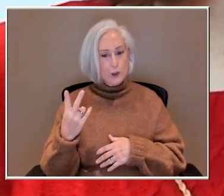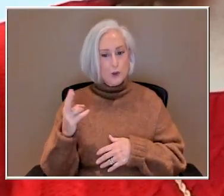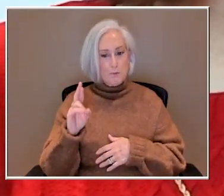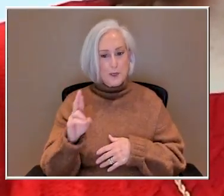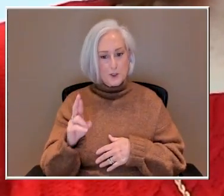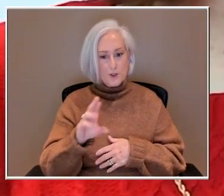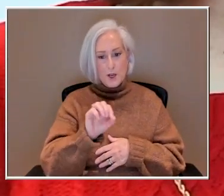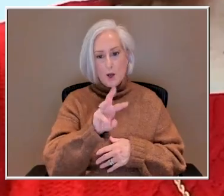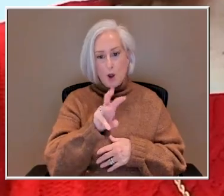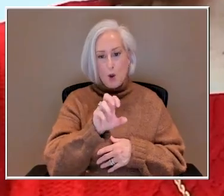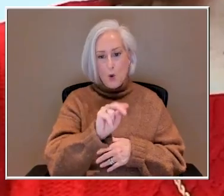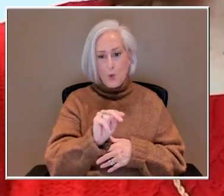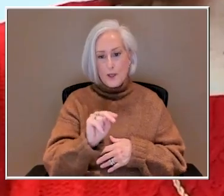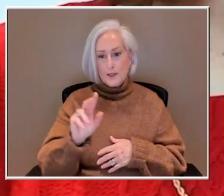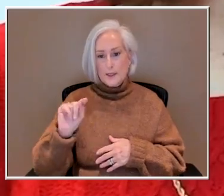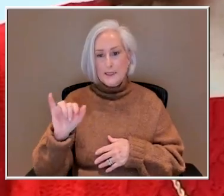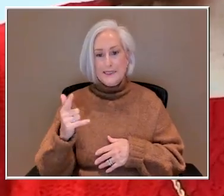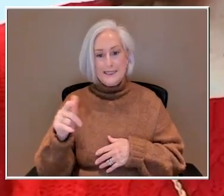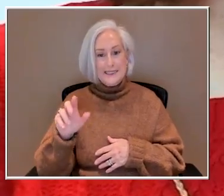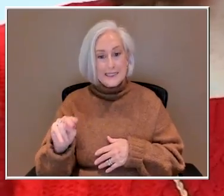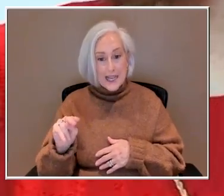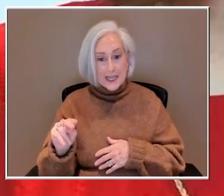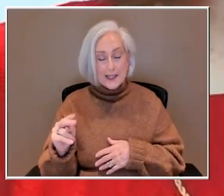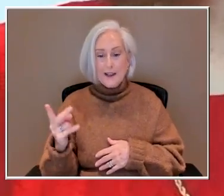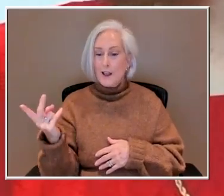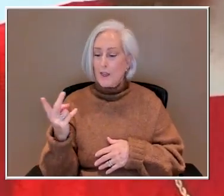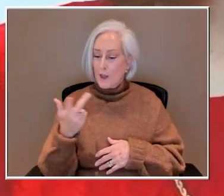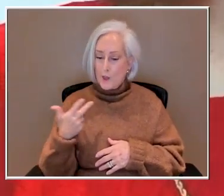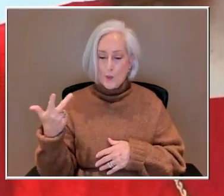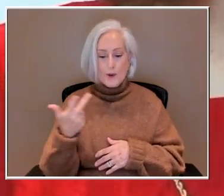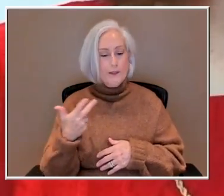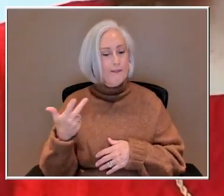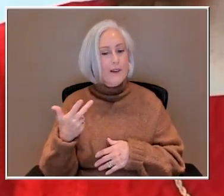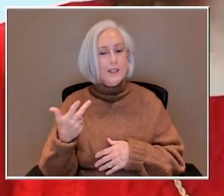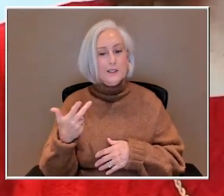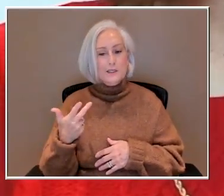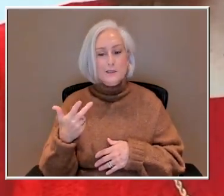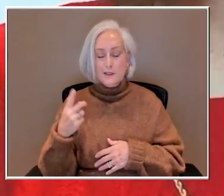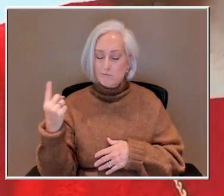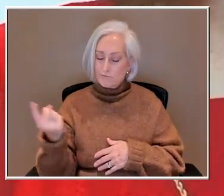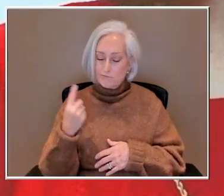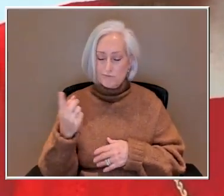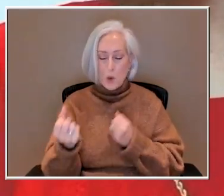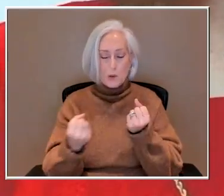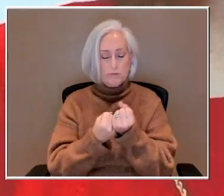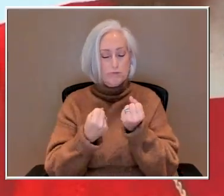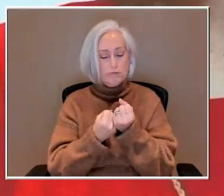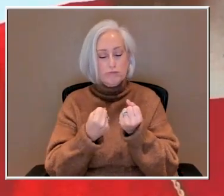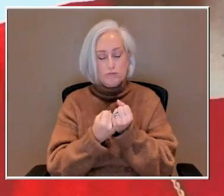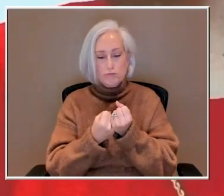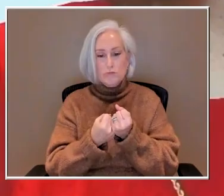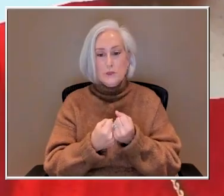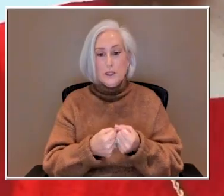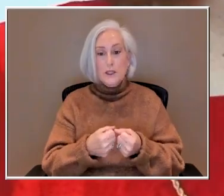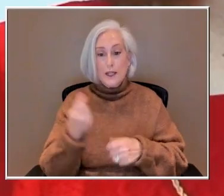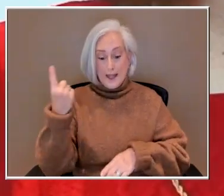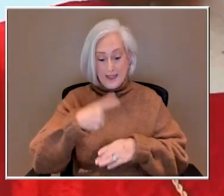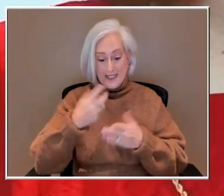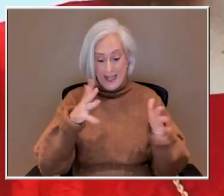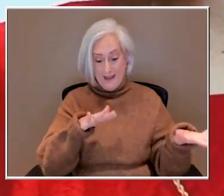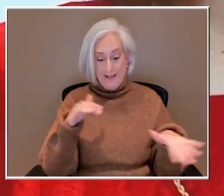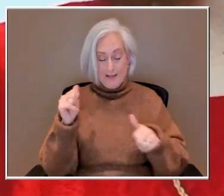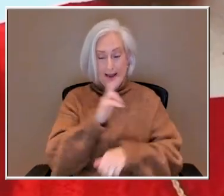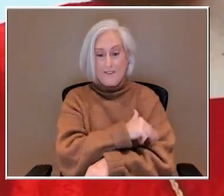Tegan, were, when I was with them, always there to help me with what I needed. Like I remember the day I got out of the hospital